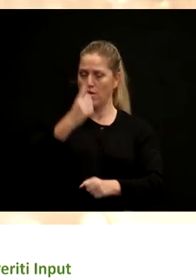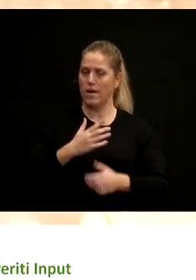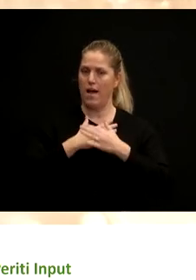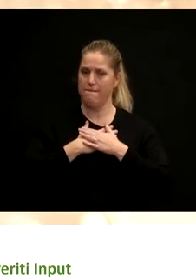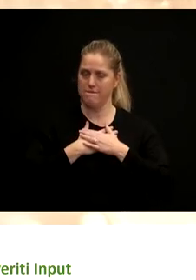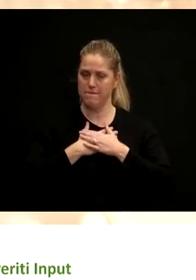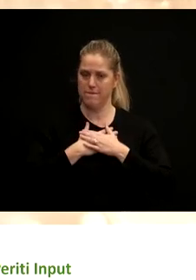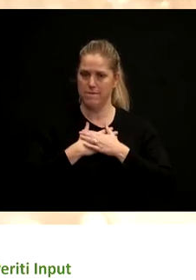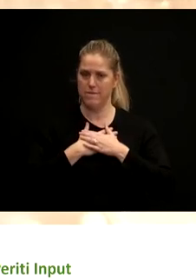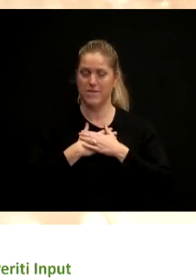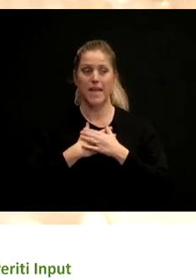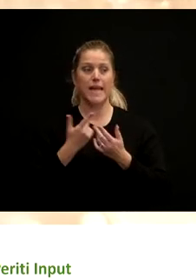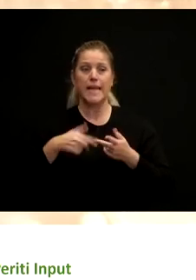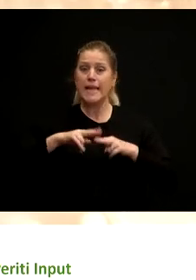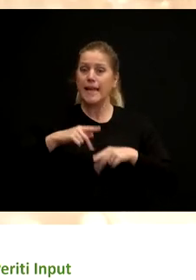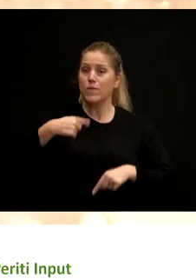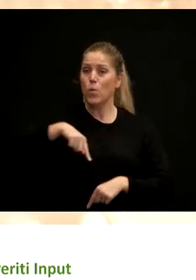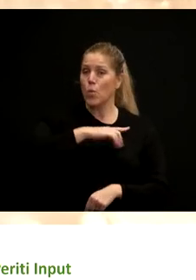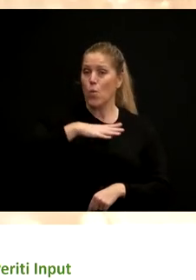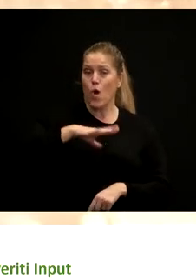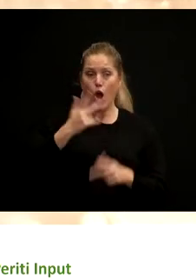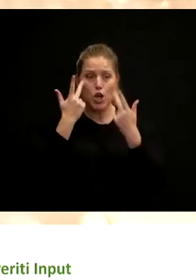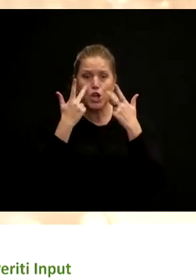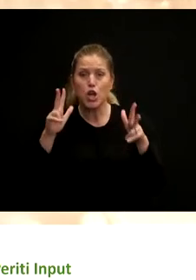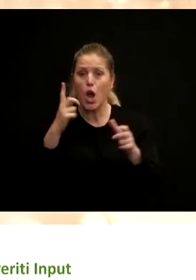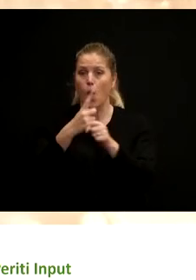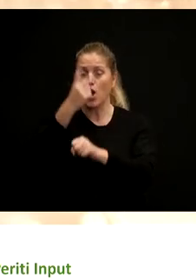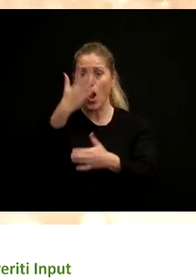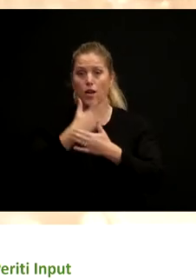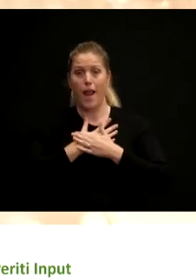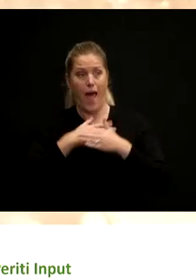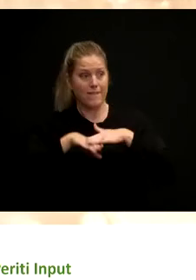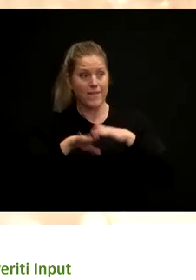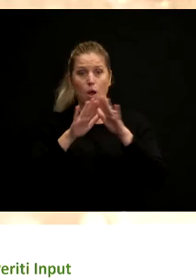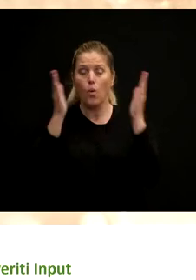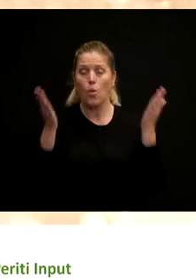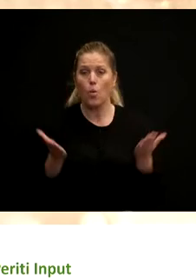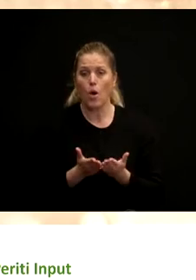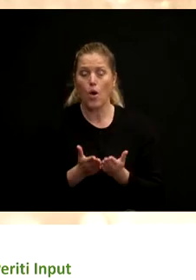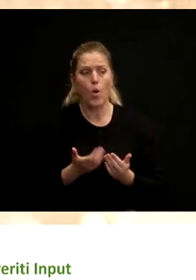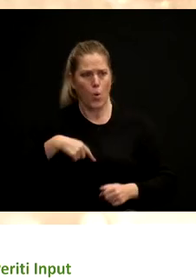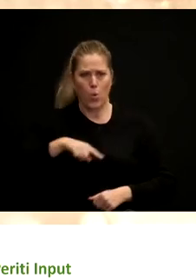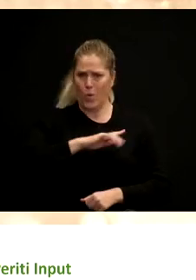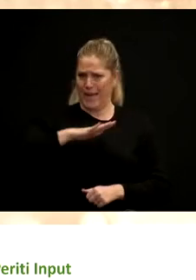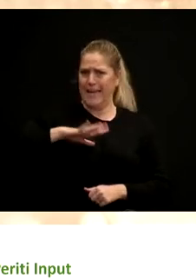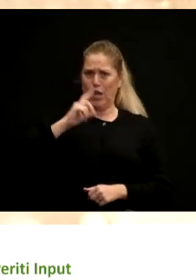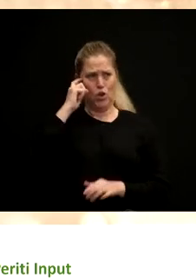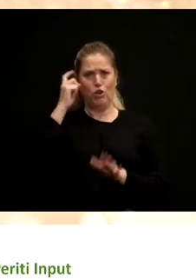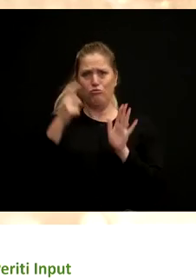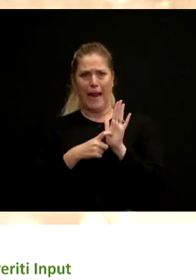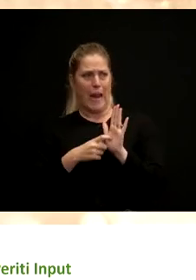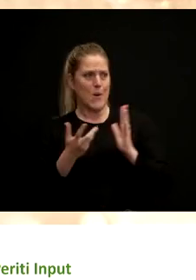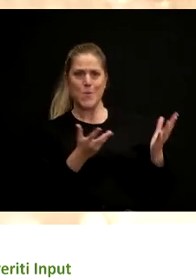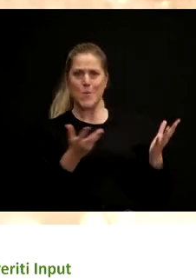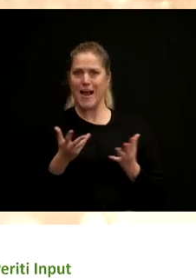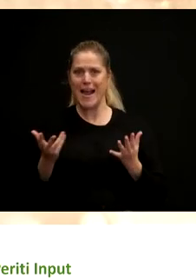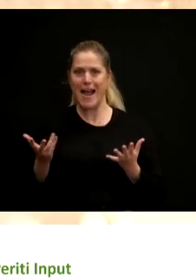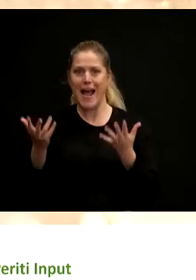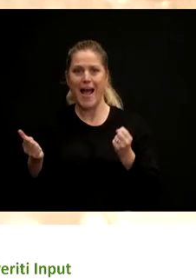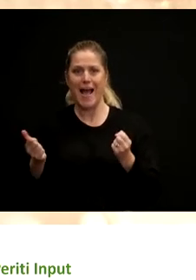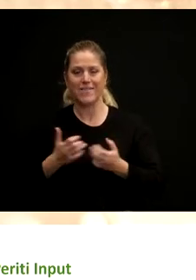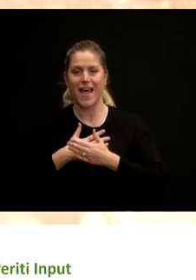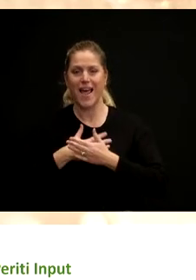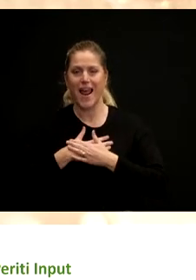love of God in our world, to recognize where its presence is already, and to nurture and